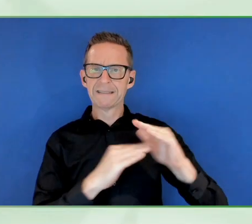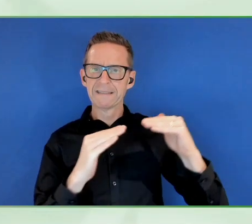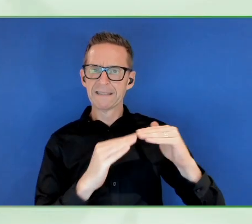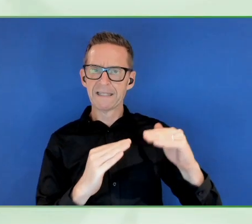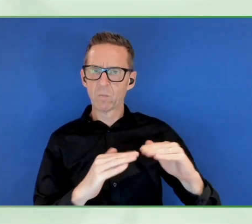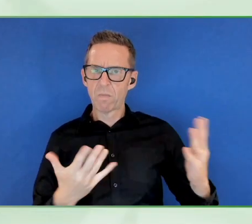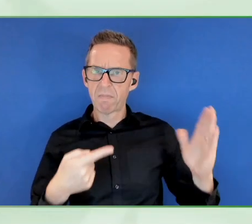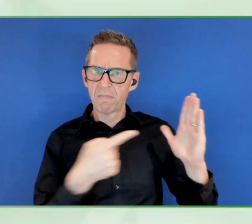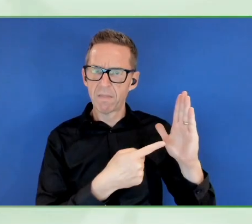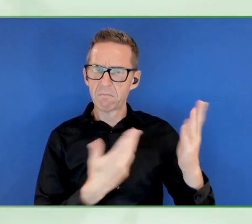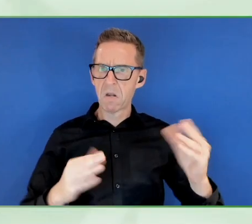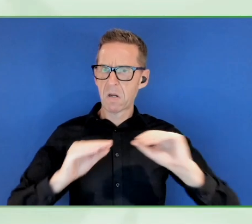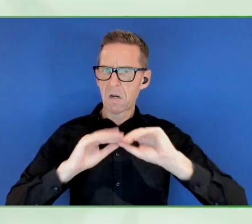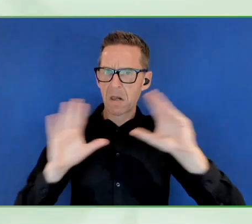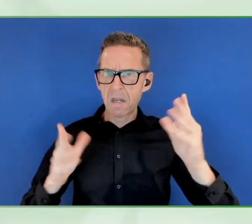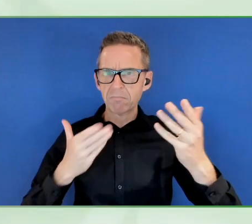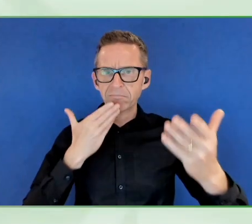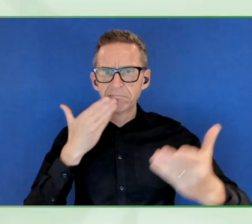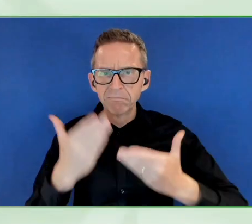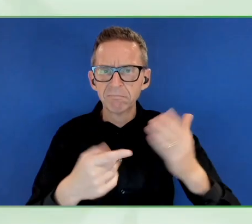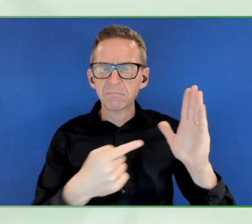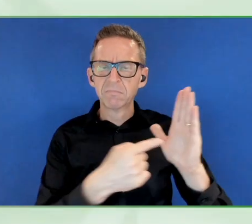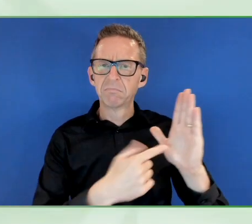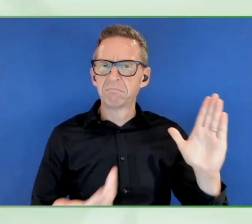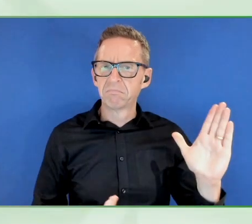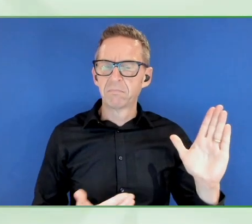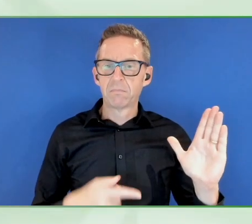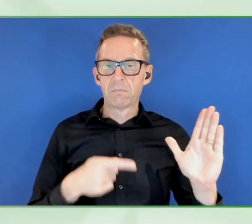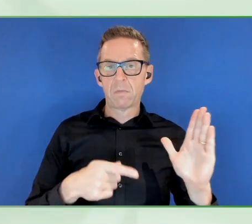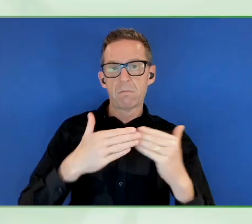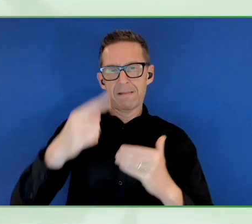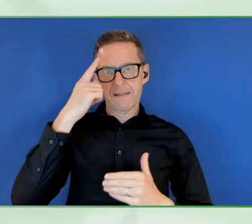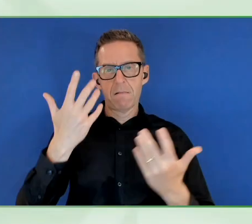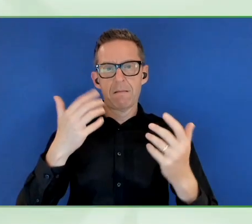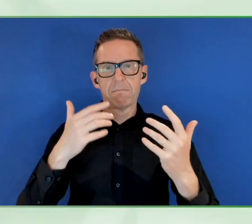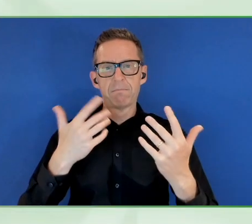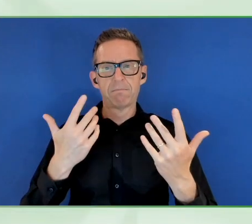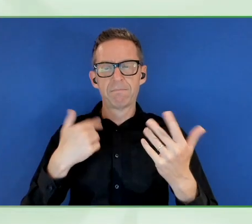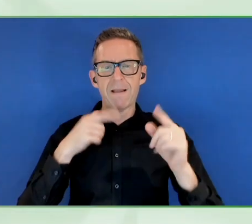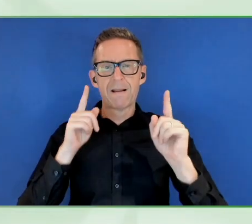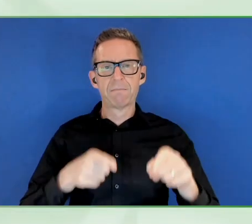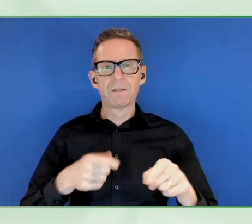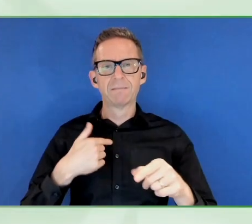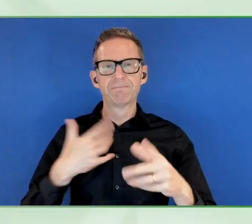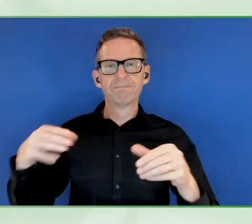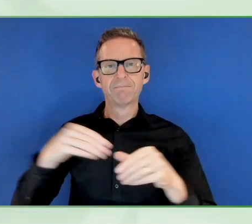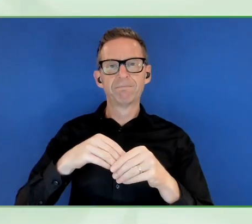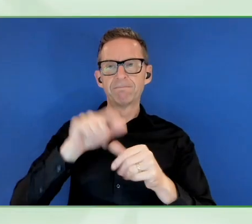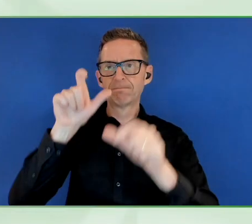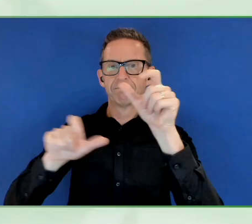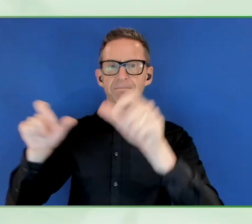them? Beyond that, what happens? How do we include people with diverse abilities and constraints? How do we